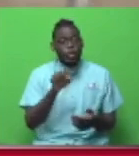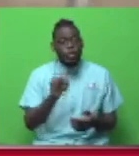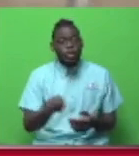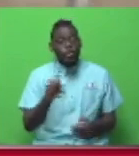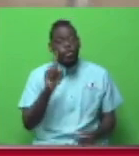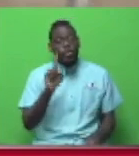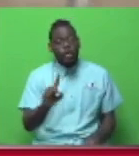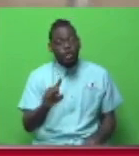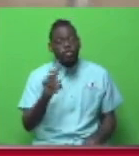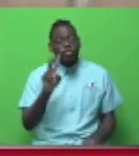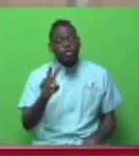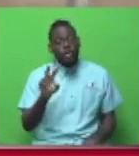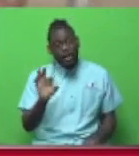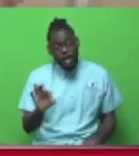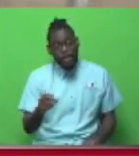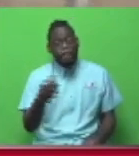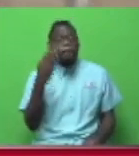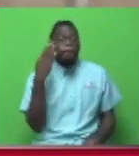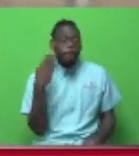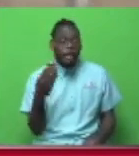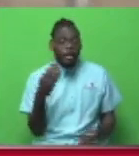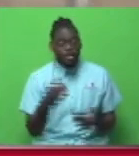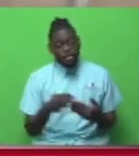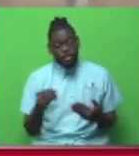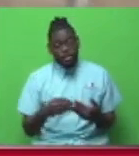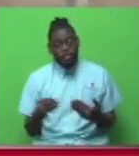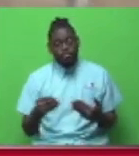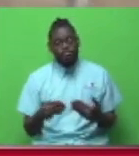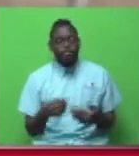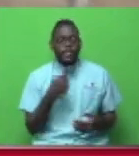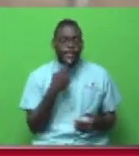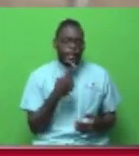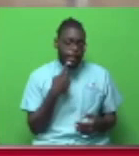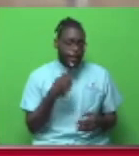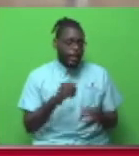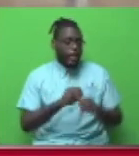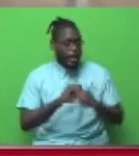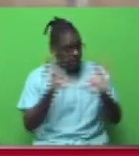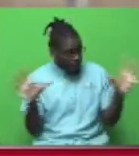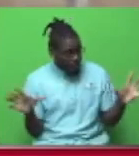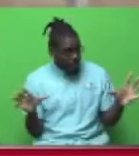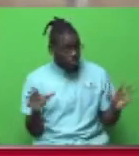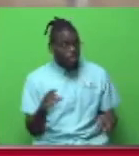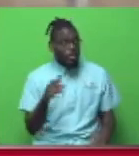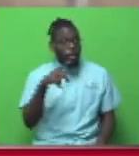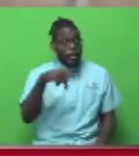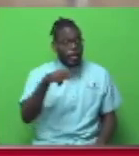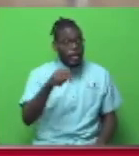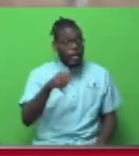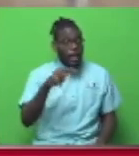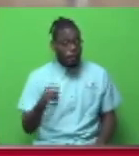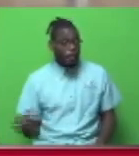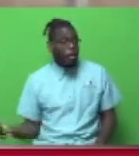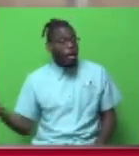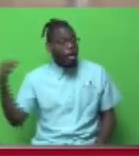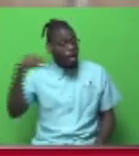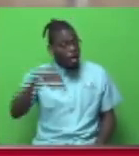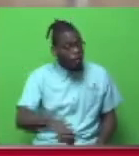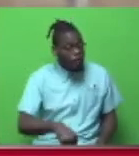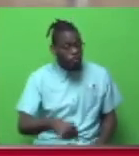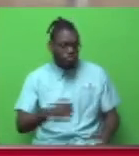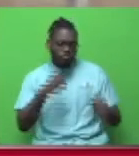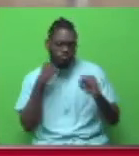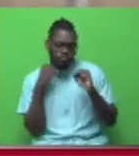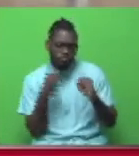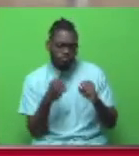2.129 billion dollars. So we're clearly seeing whereby from the get-go of the PNM administration coming into power and serving in the Office